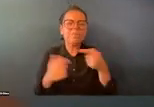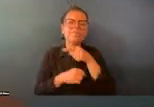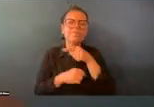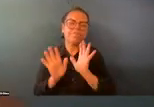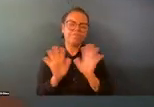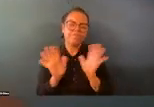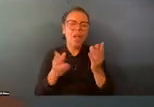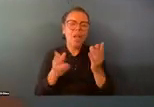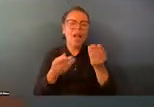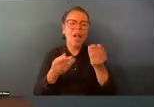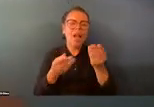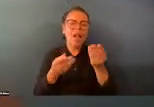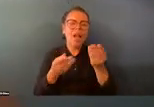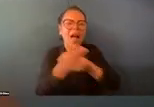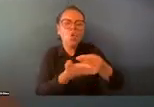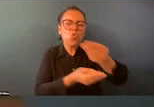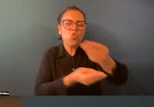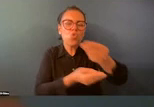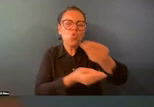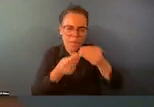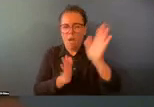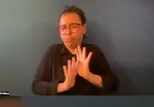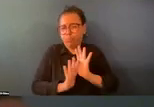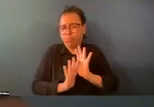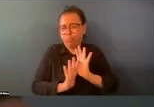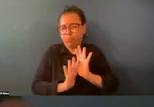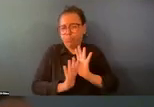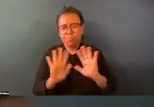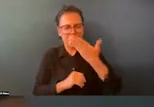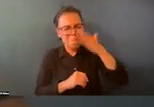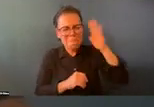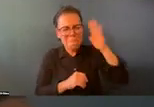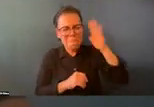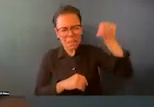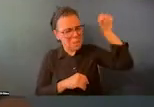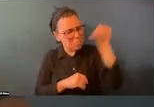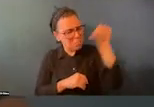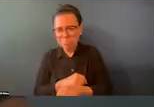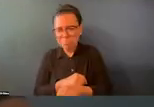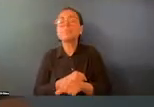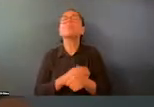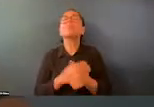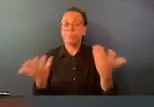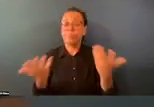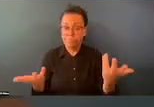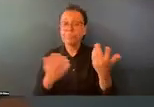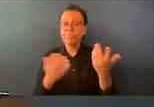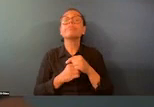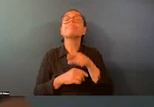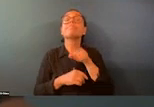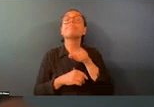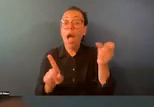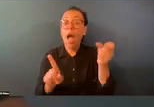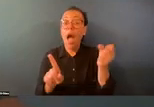And specifically, there are health losses and damage, such as increased burden of disease, deaths, gender-based